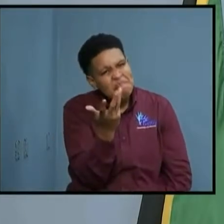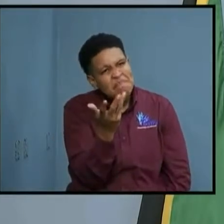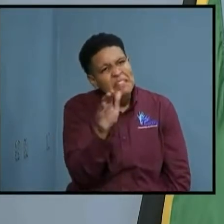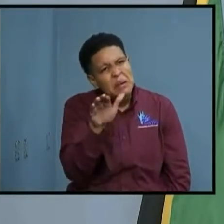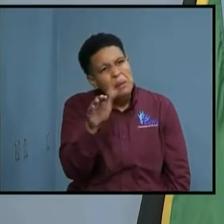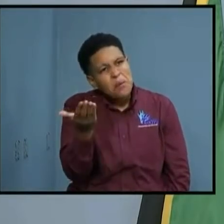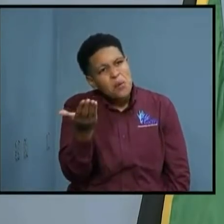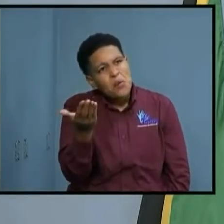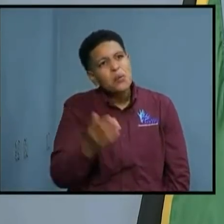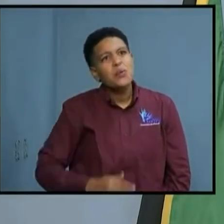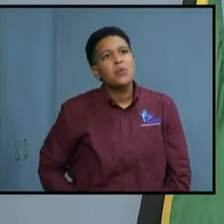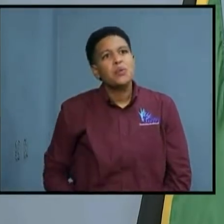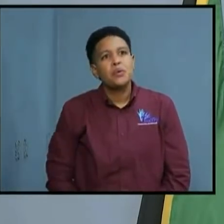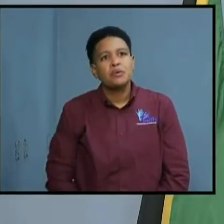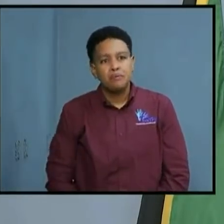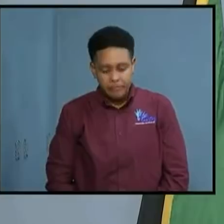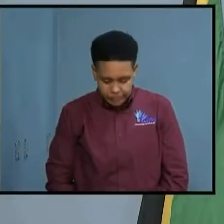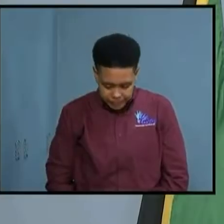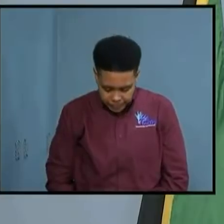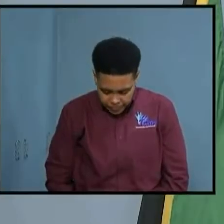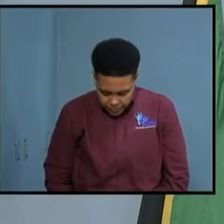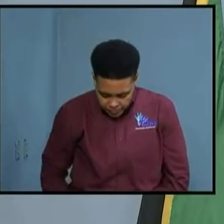died. That's